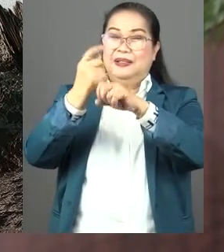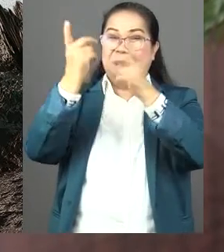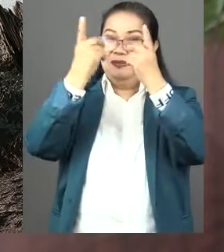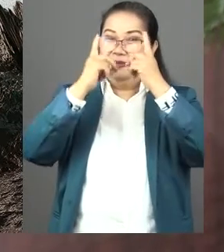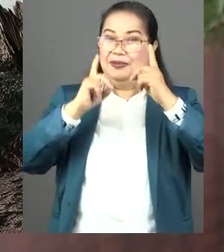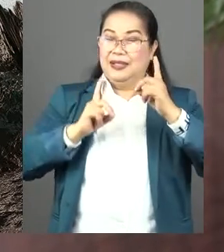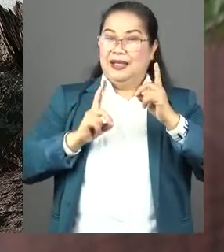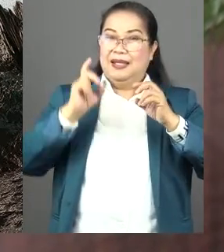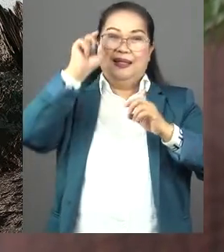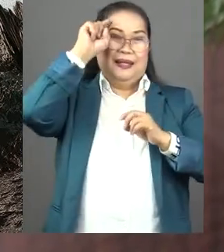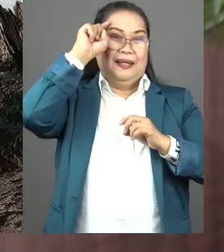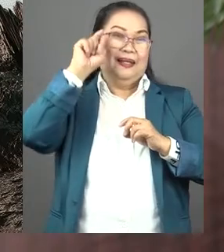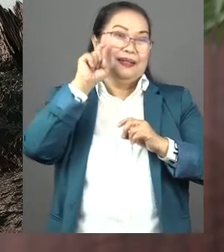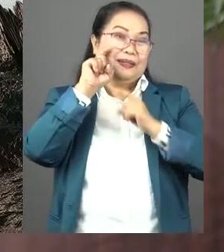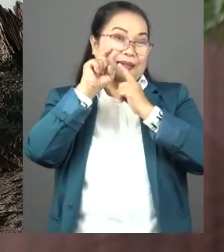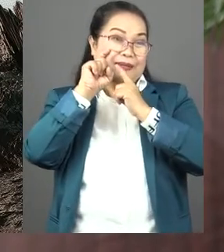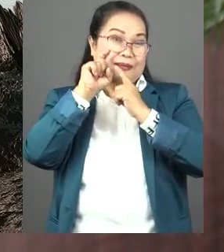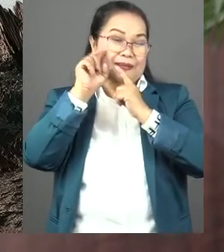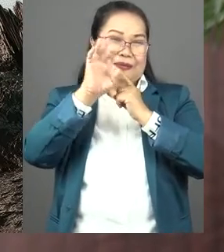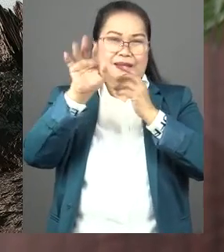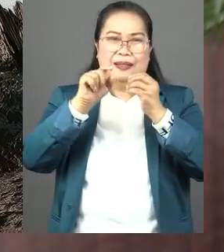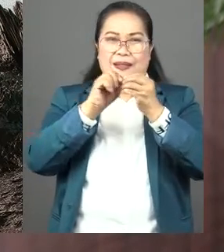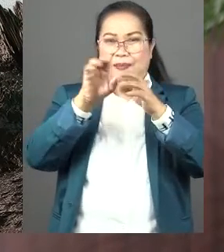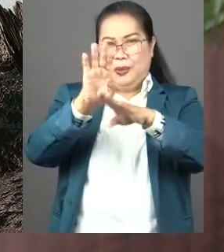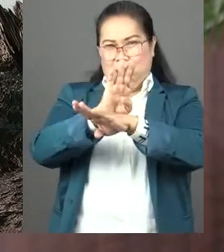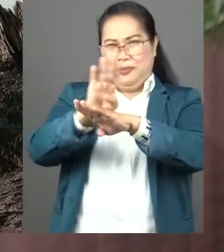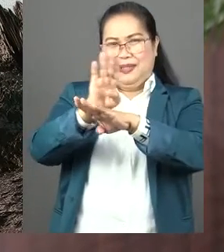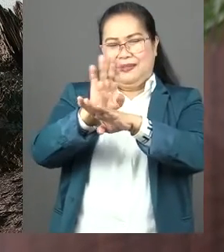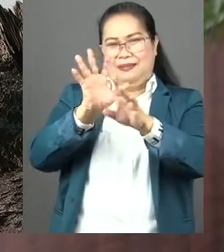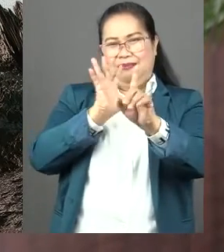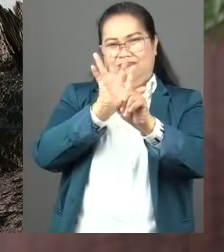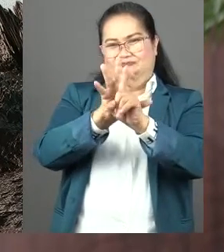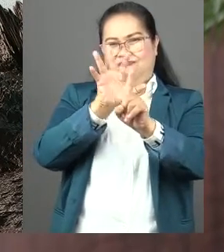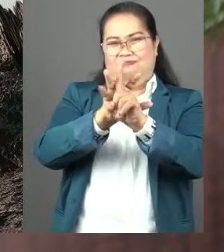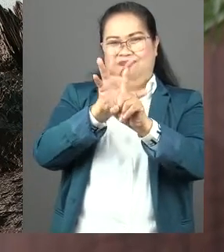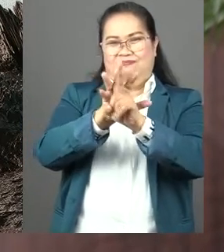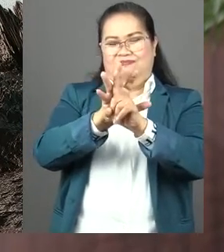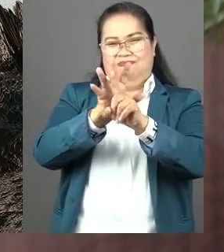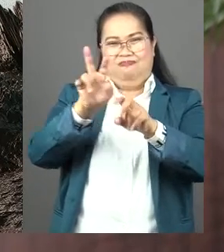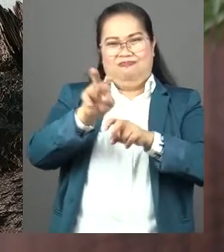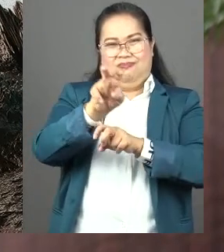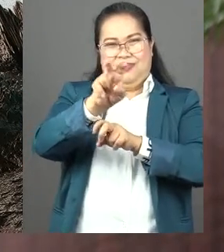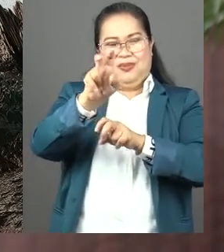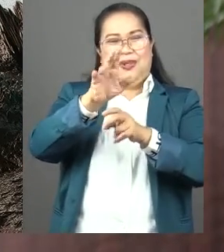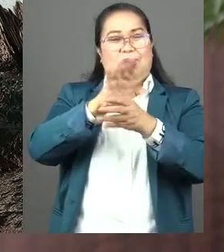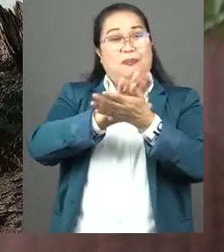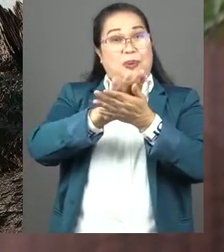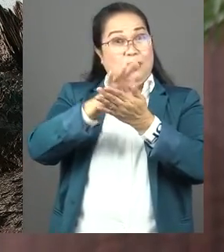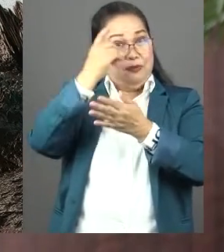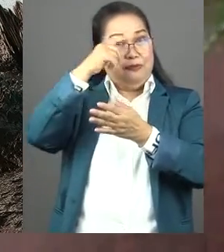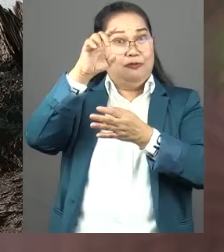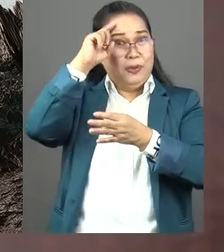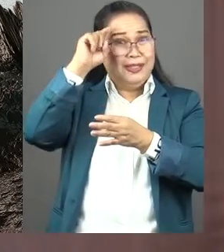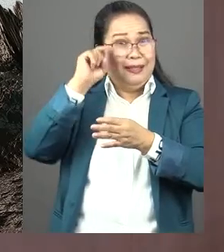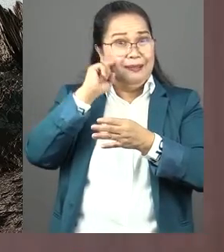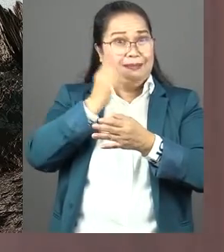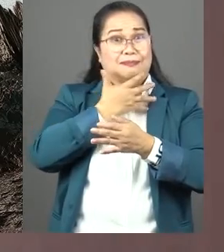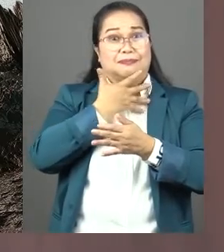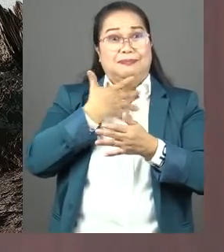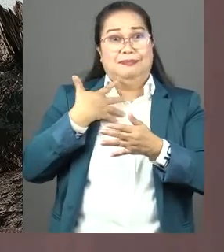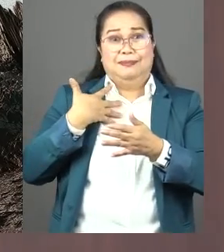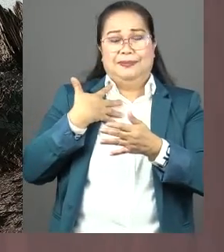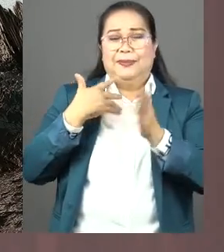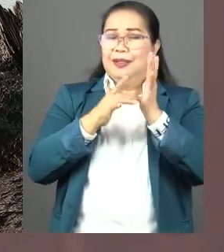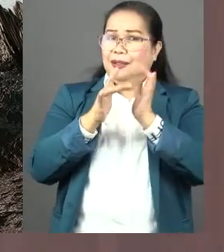for sexual prostitution. It brought a lot of commerce and tourists into that city purely for that. And Christians